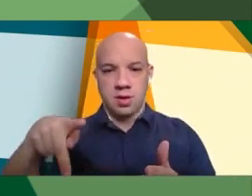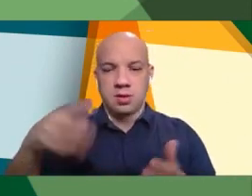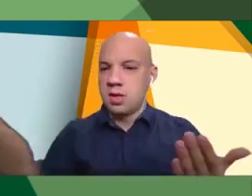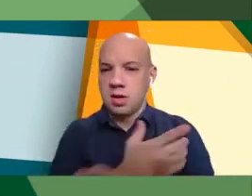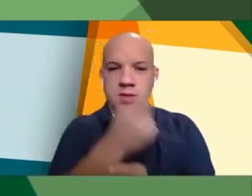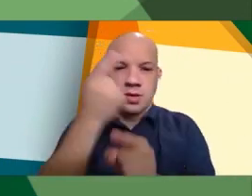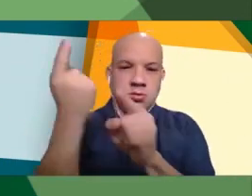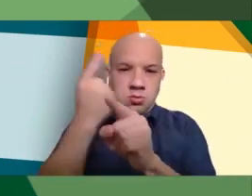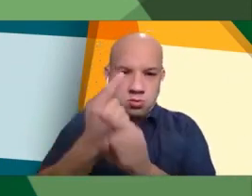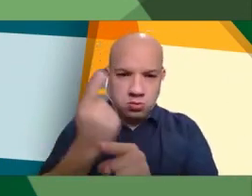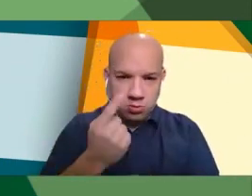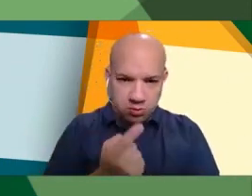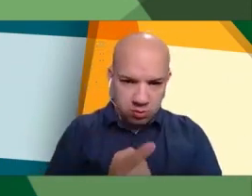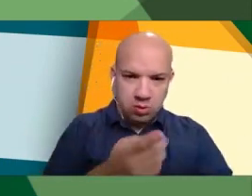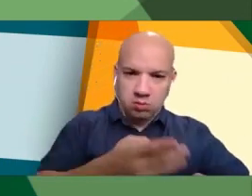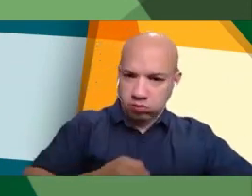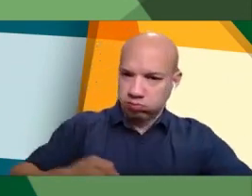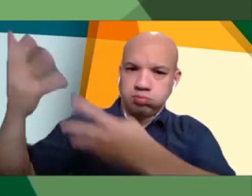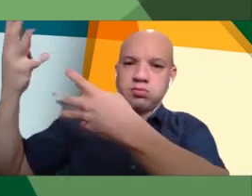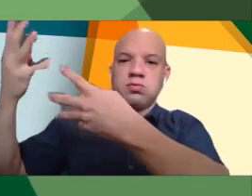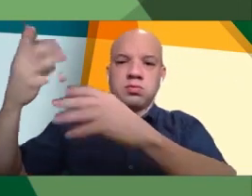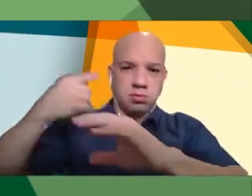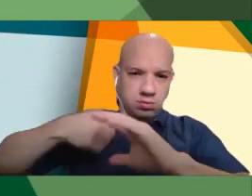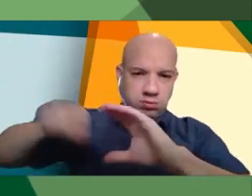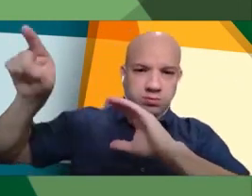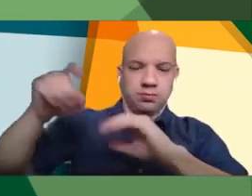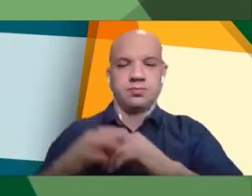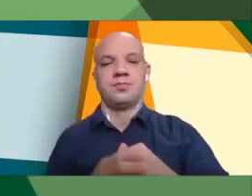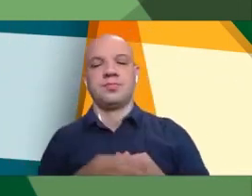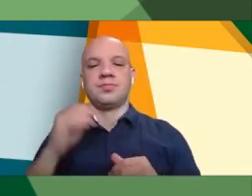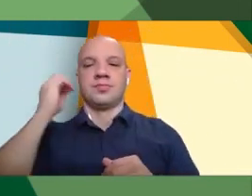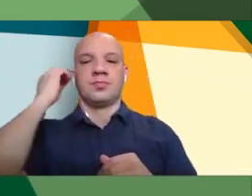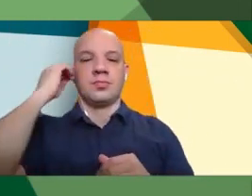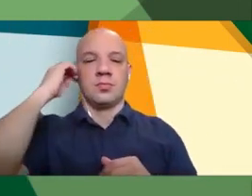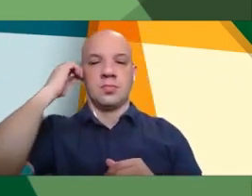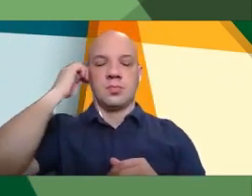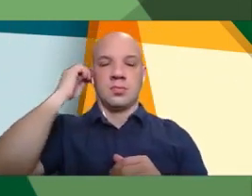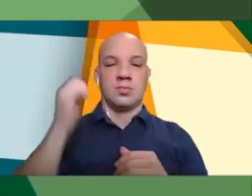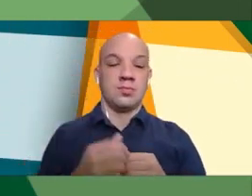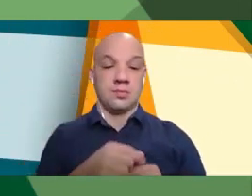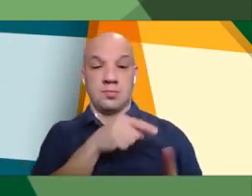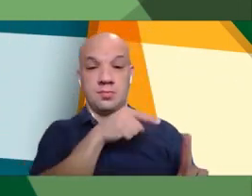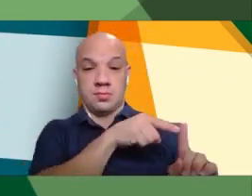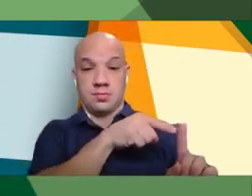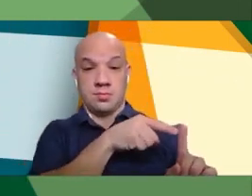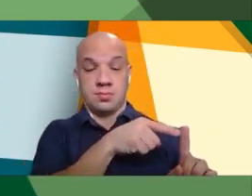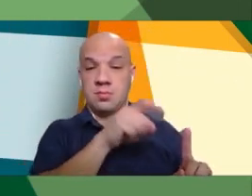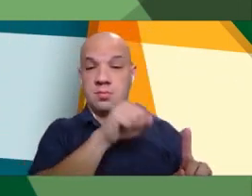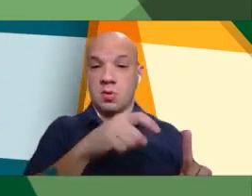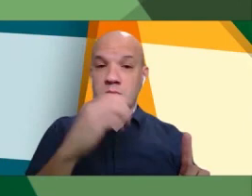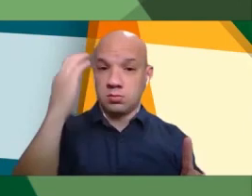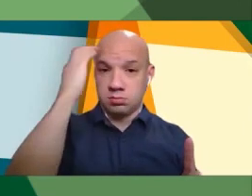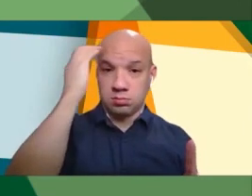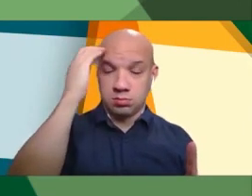uploaded at the submission due date. The proposer must be aware that modification to the